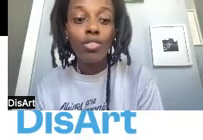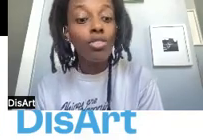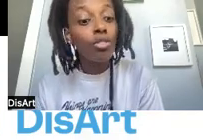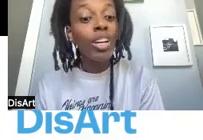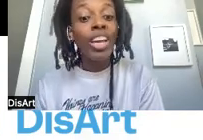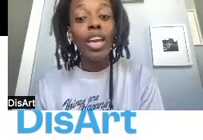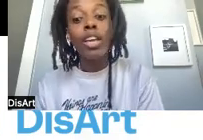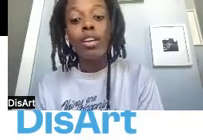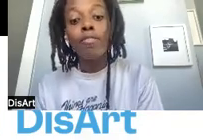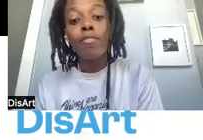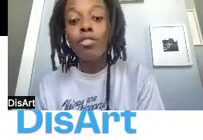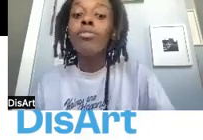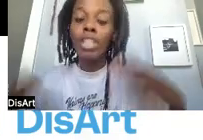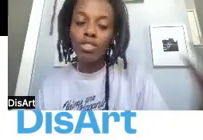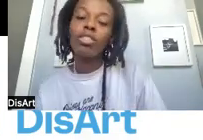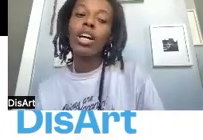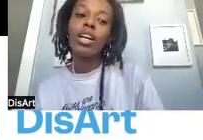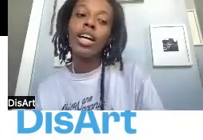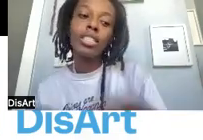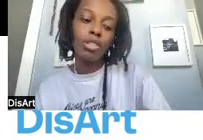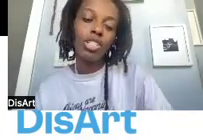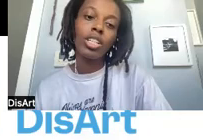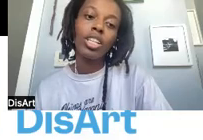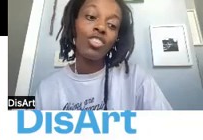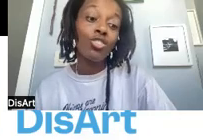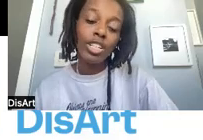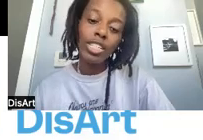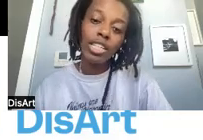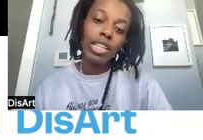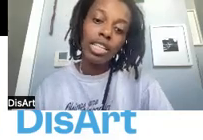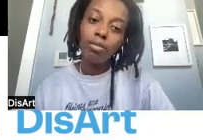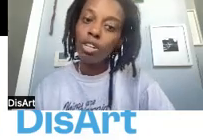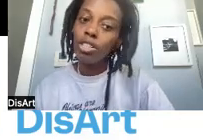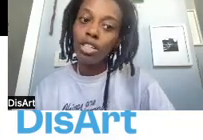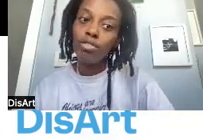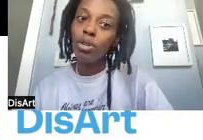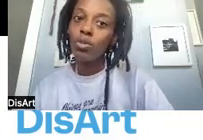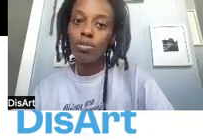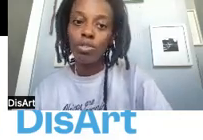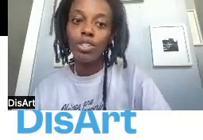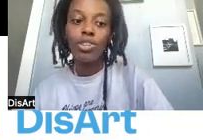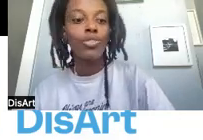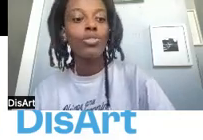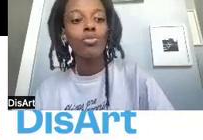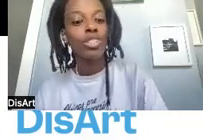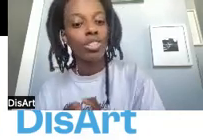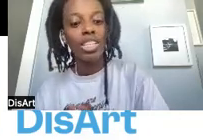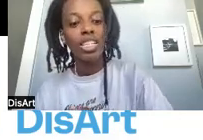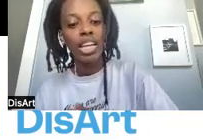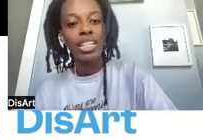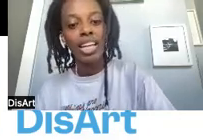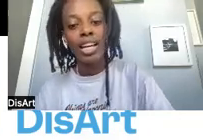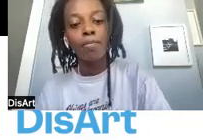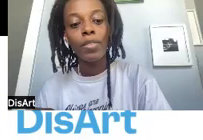to do a full-fledged exhibition in New York City in the fall of 2024. So it's really,